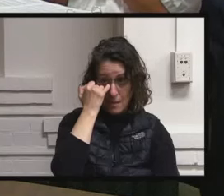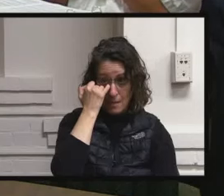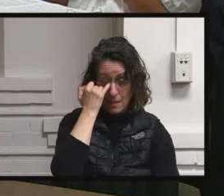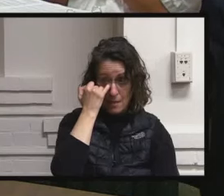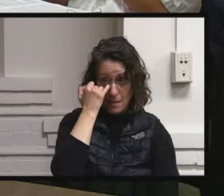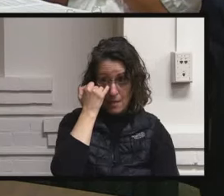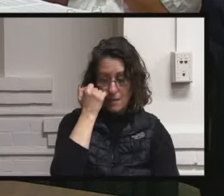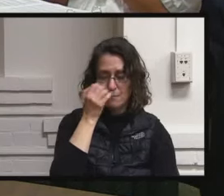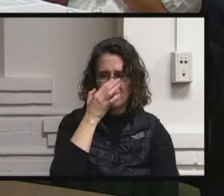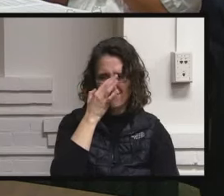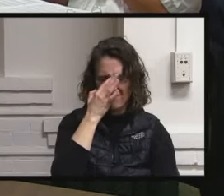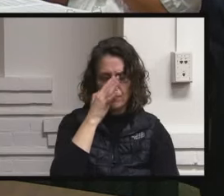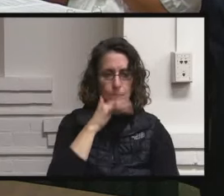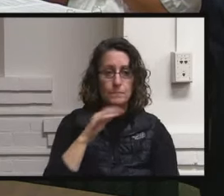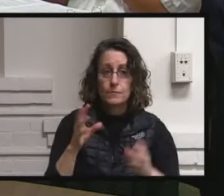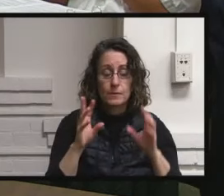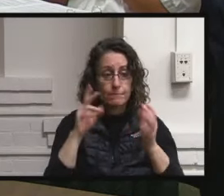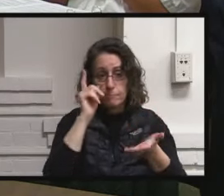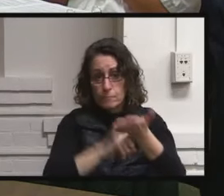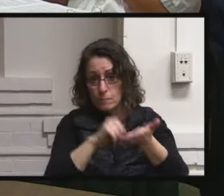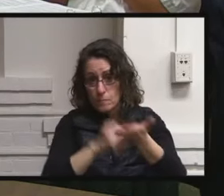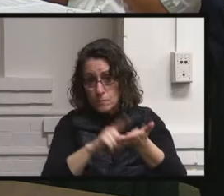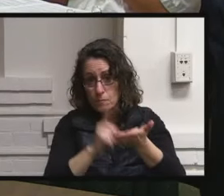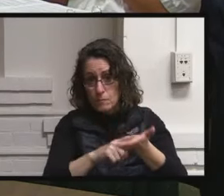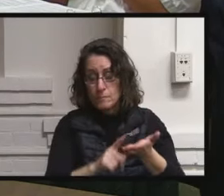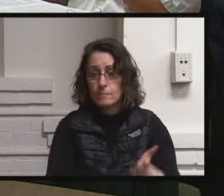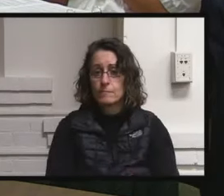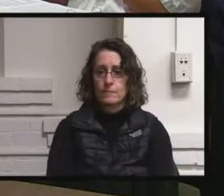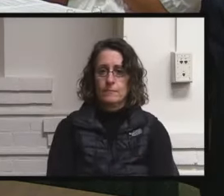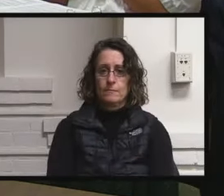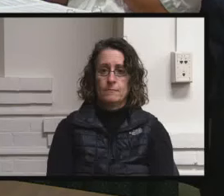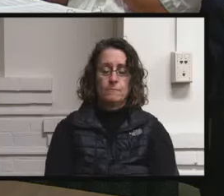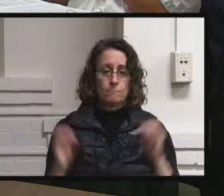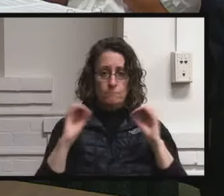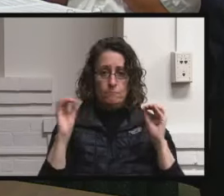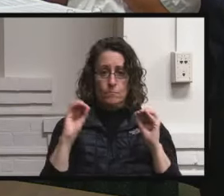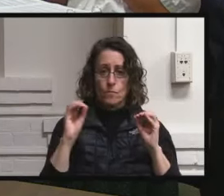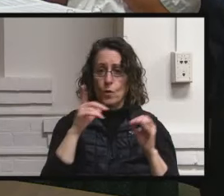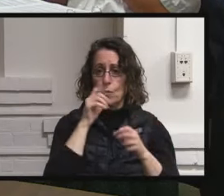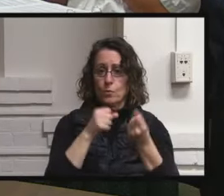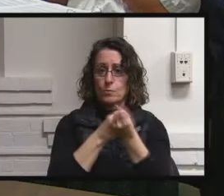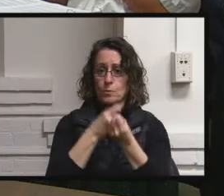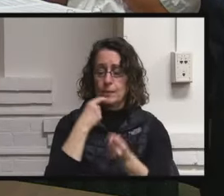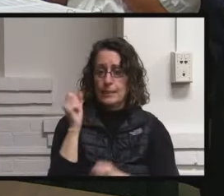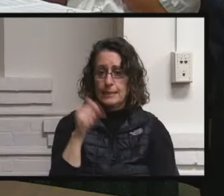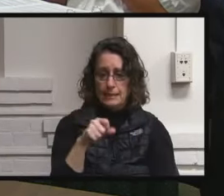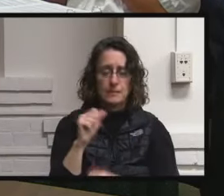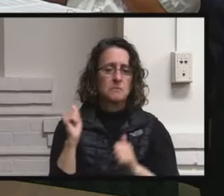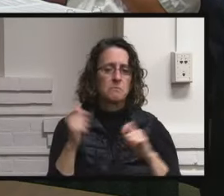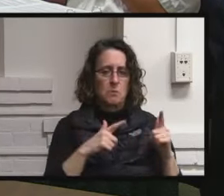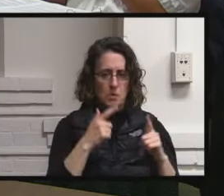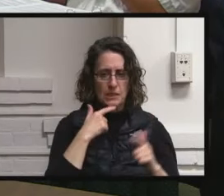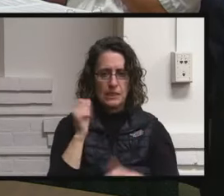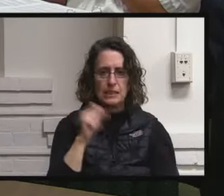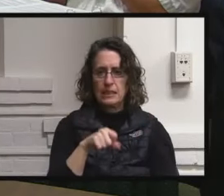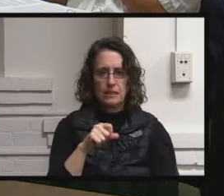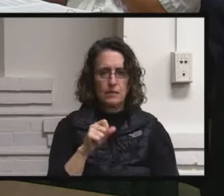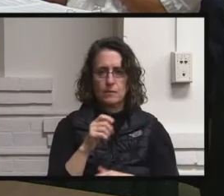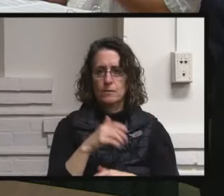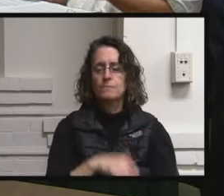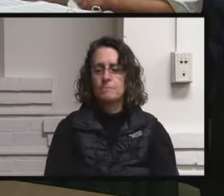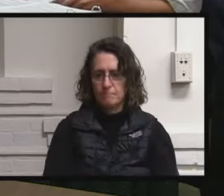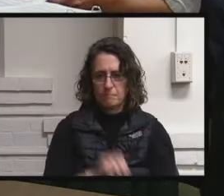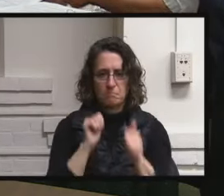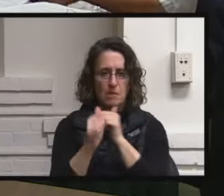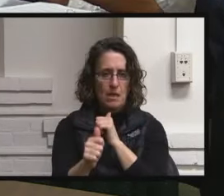real estate. Any further discussion? Hearing none, all those in favor, please say aye. Aye. The opposed or abstaining? It